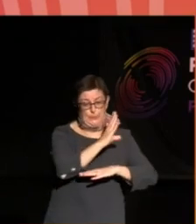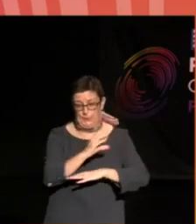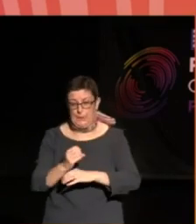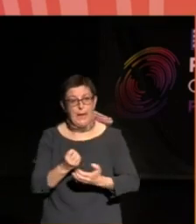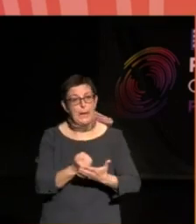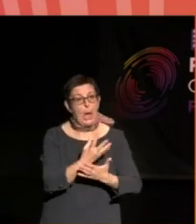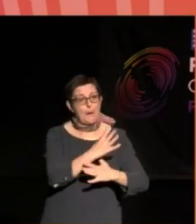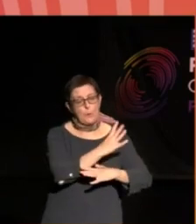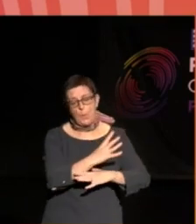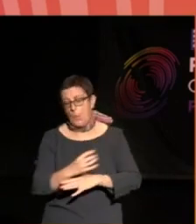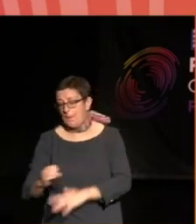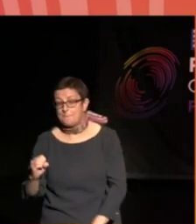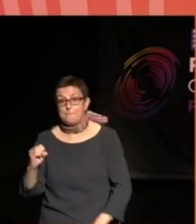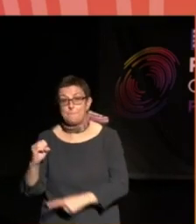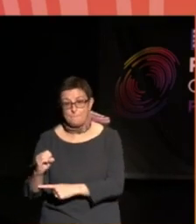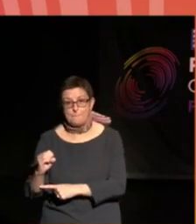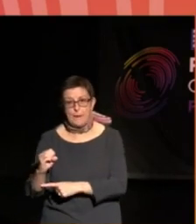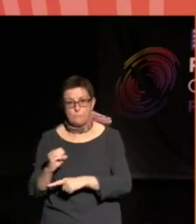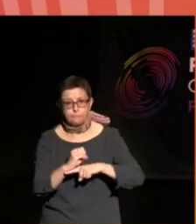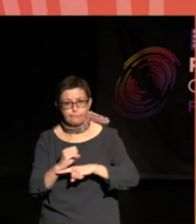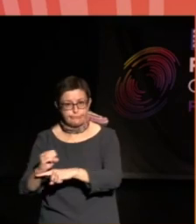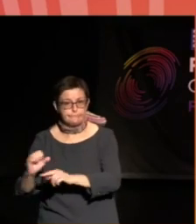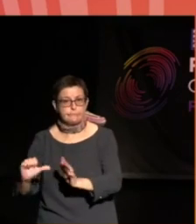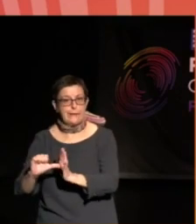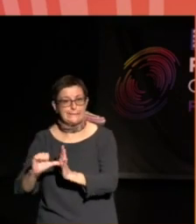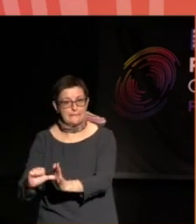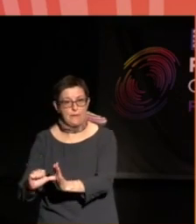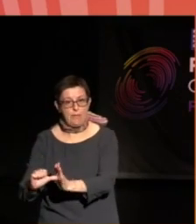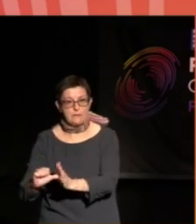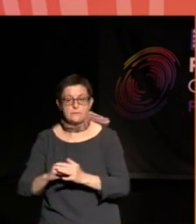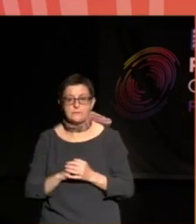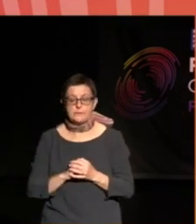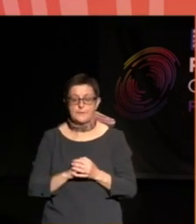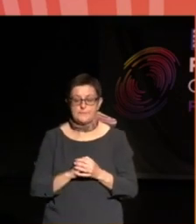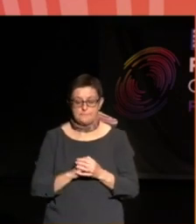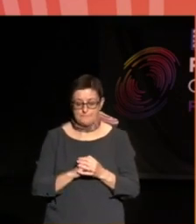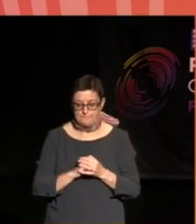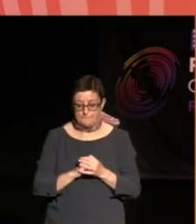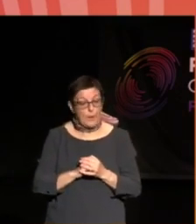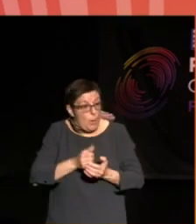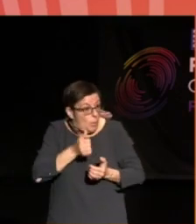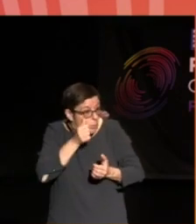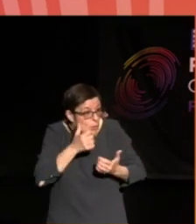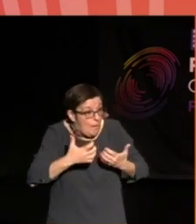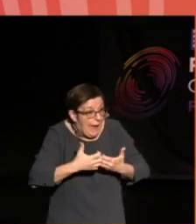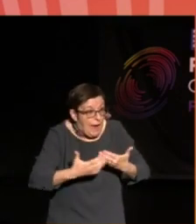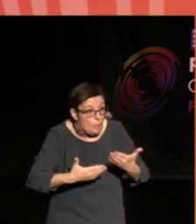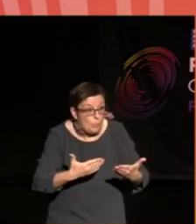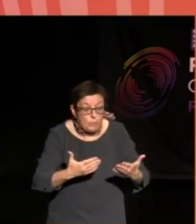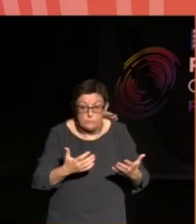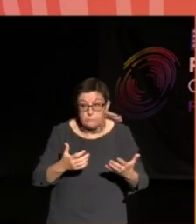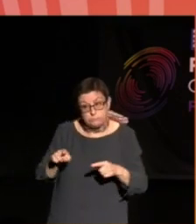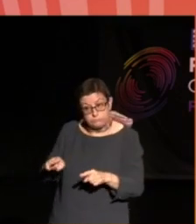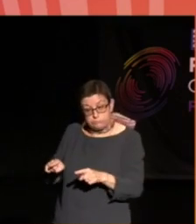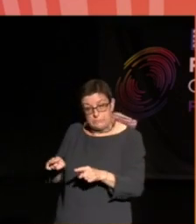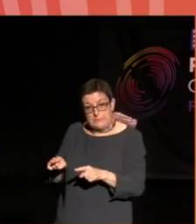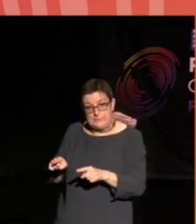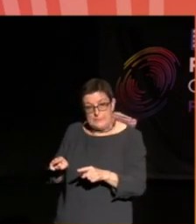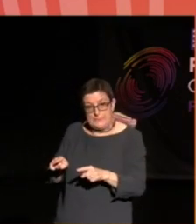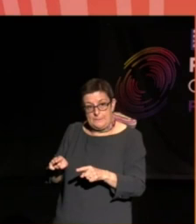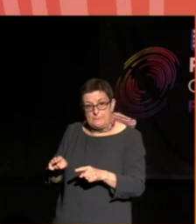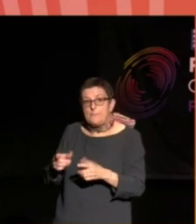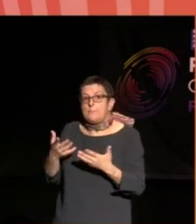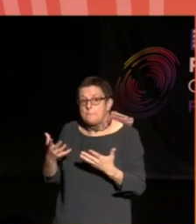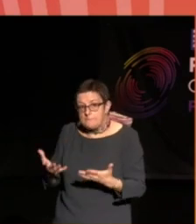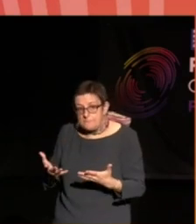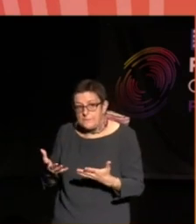do by 2050 in current projections. And we know how to do it. And what we don't know, we know